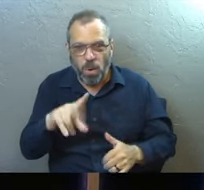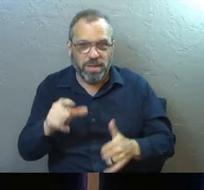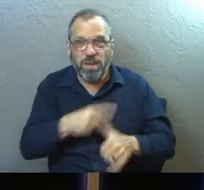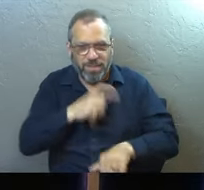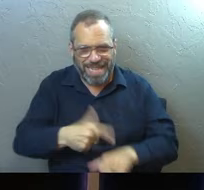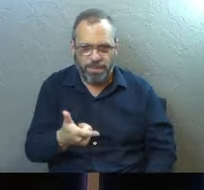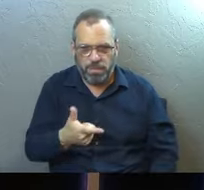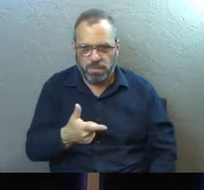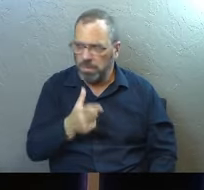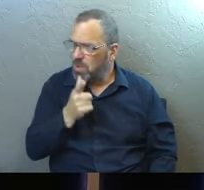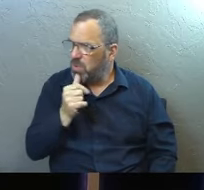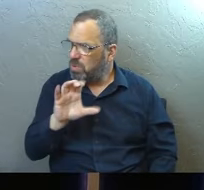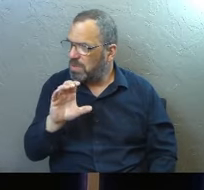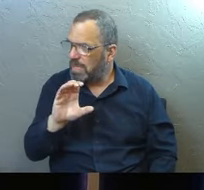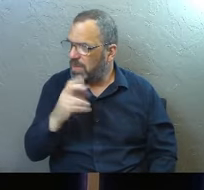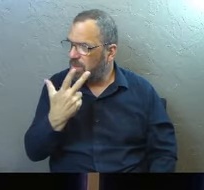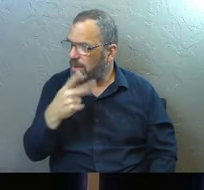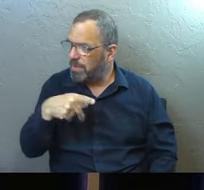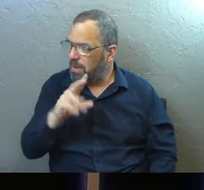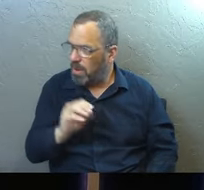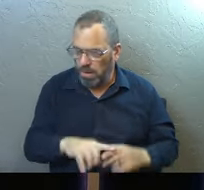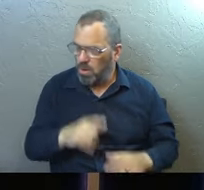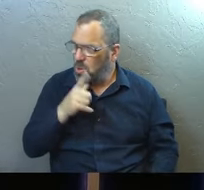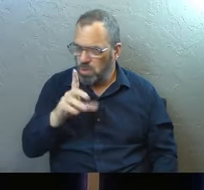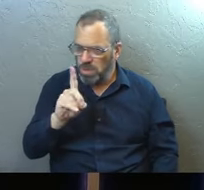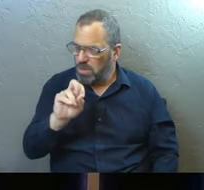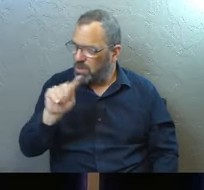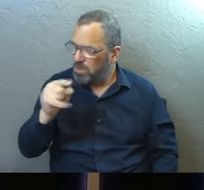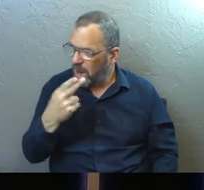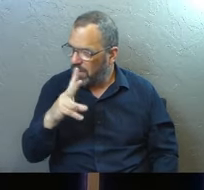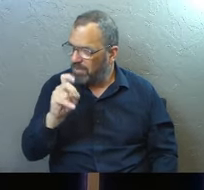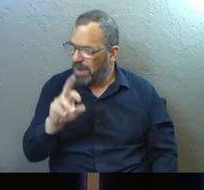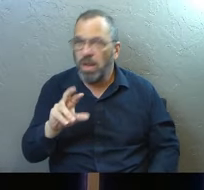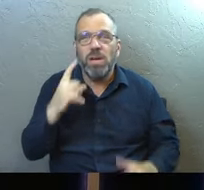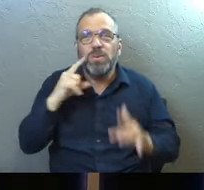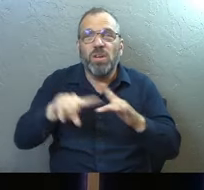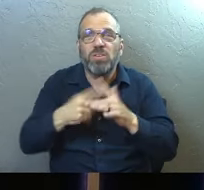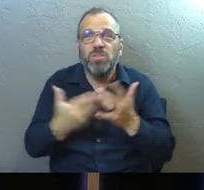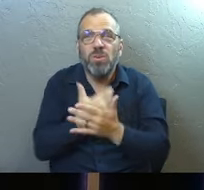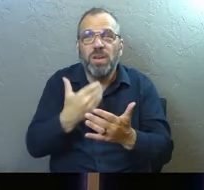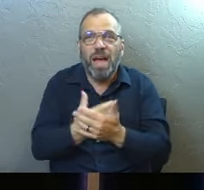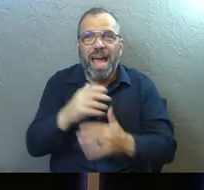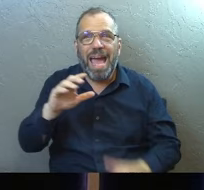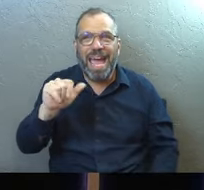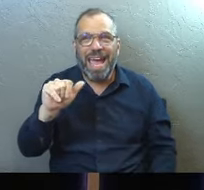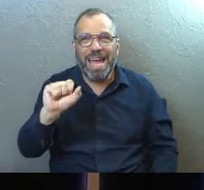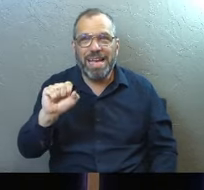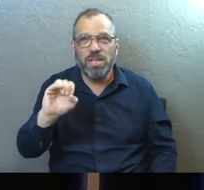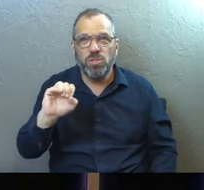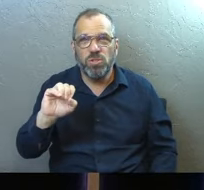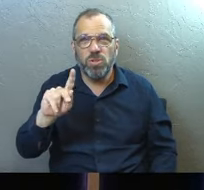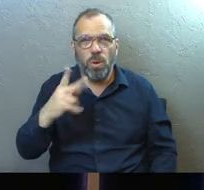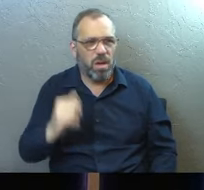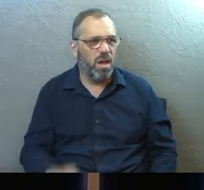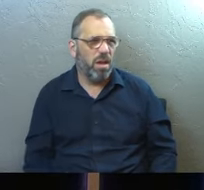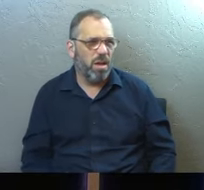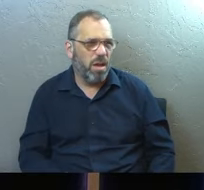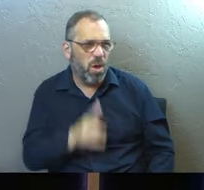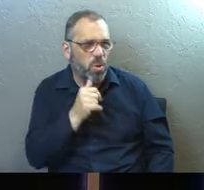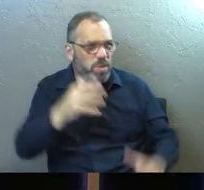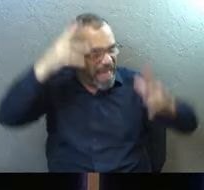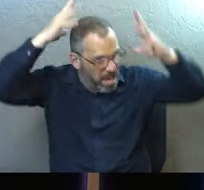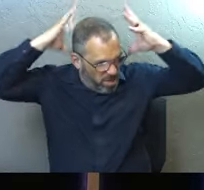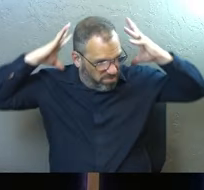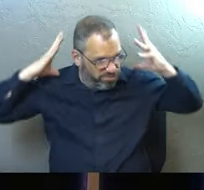know? She doesn't remember. She doesn't know. When we watch, like, we just started the new show. It's called Ahsoka. And she's like, what is